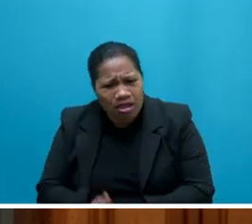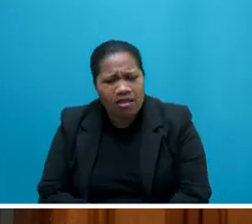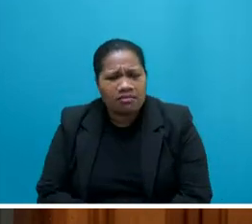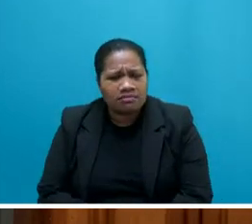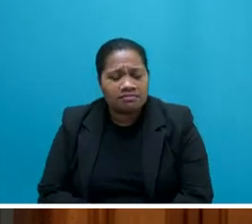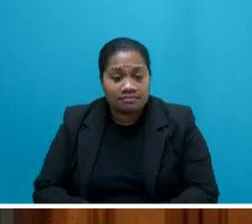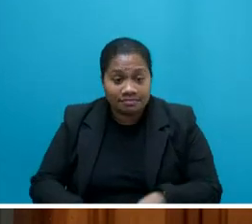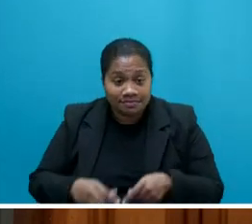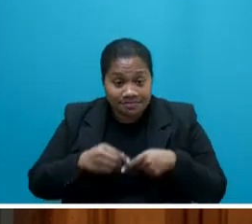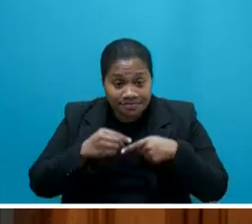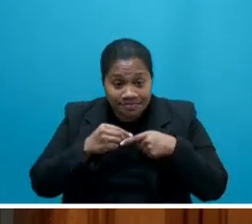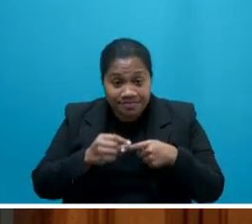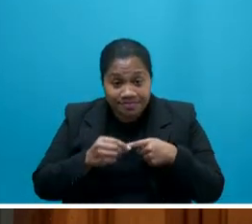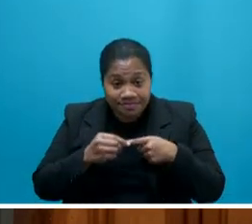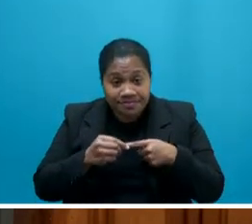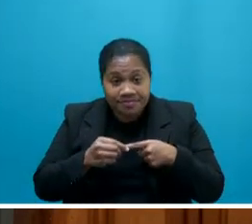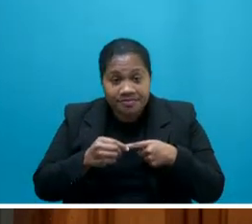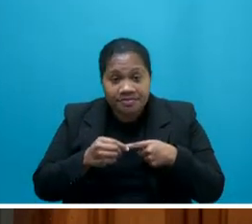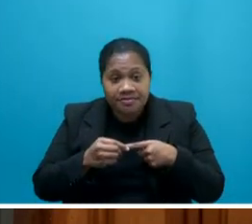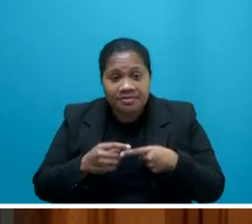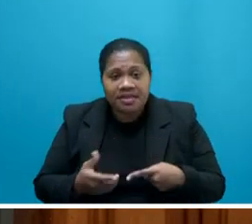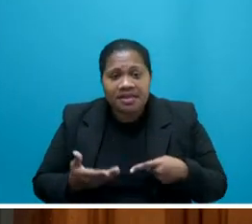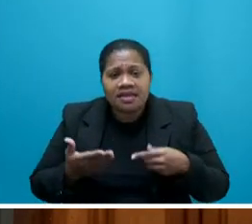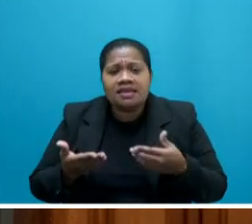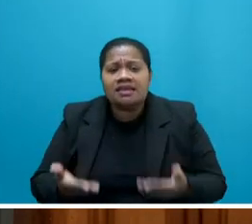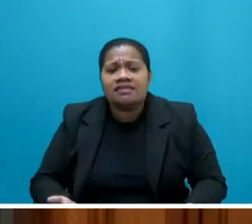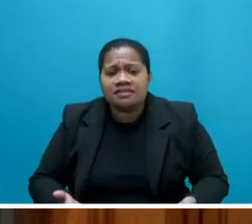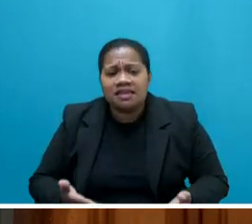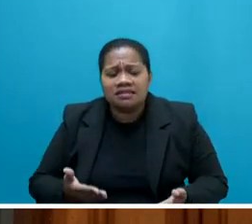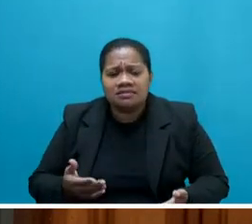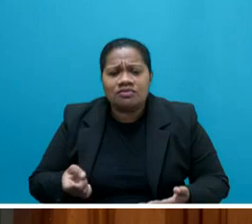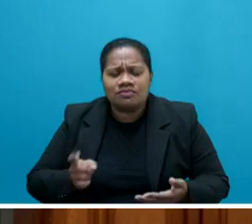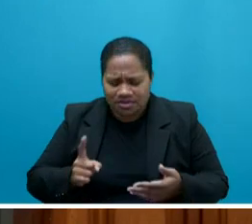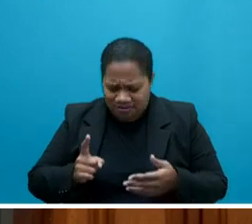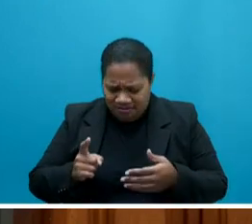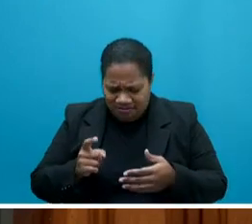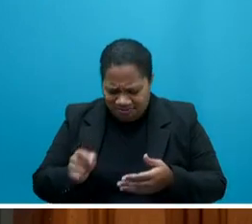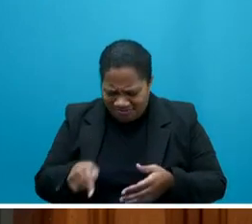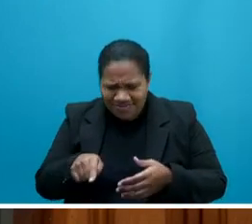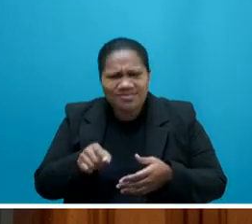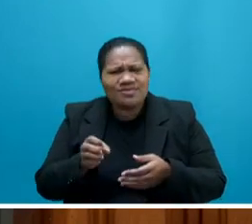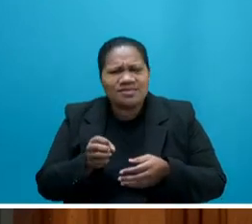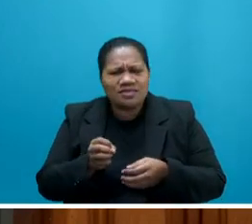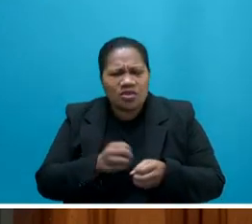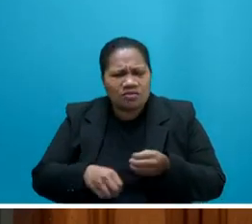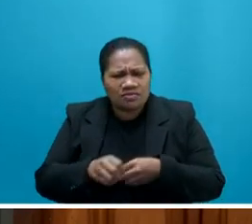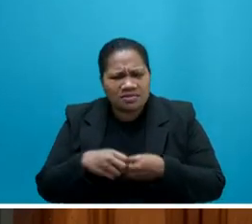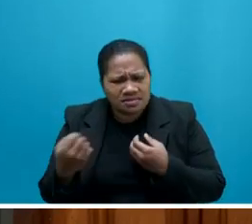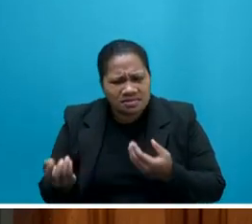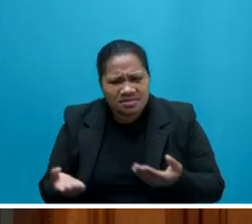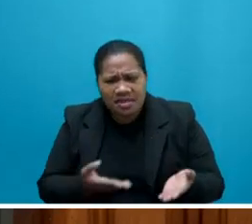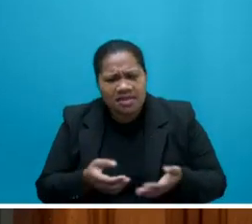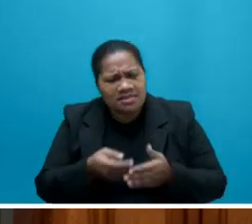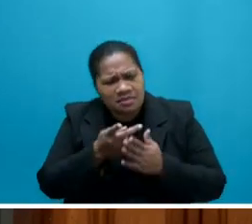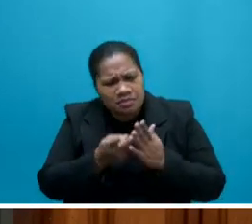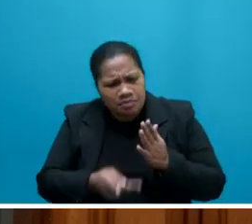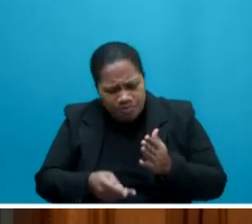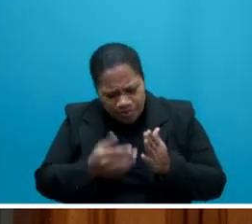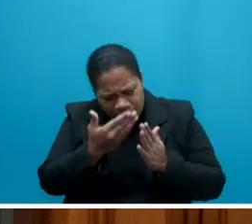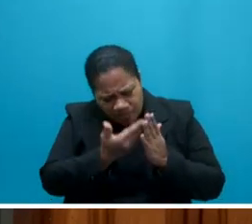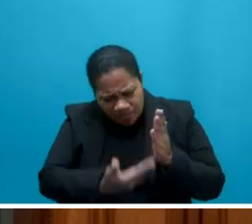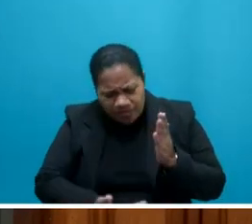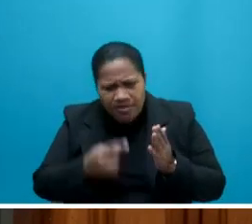One, it gives an account of what the government in office has achieved out of the mandate that was bequeathed to it by the